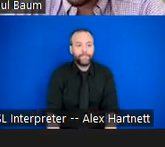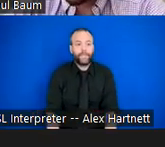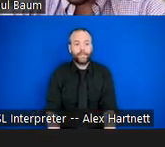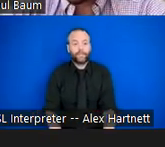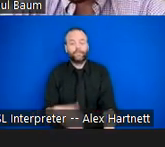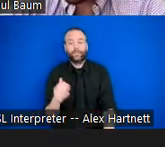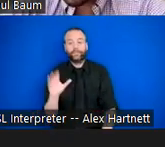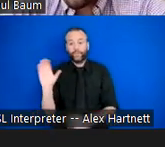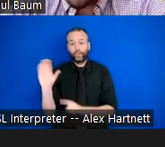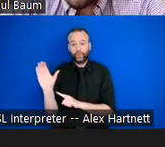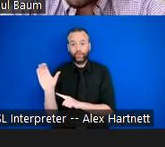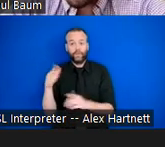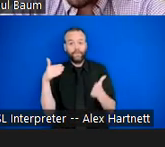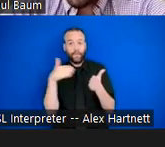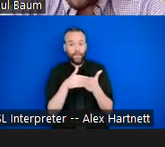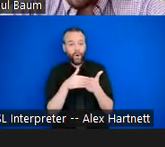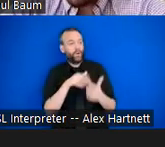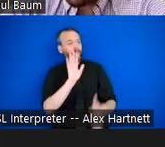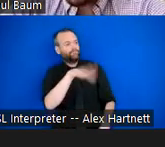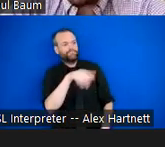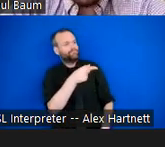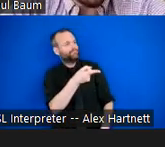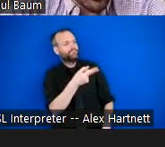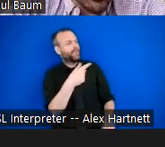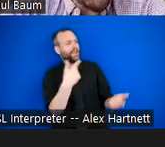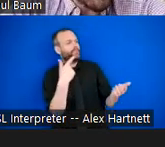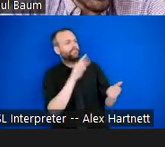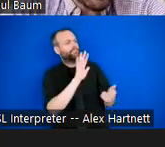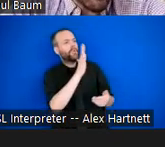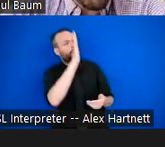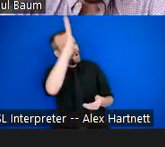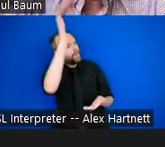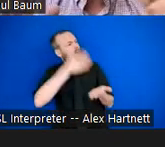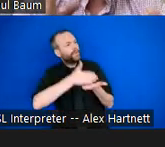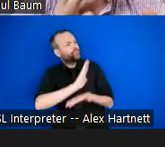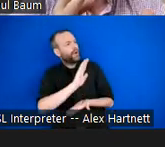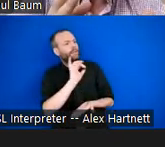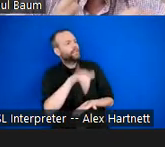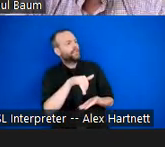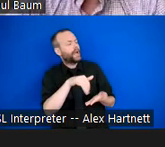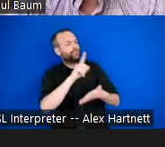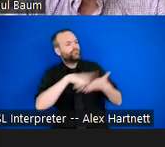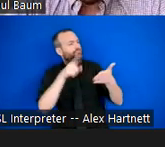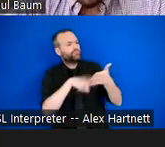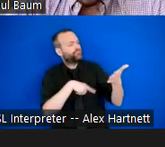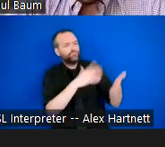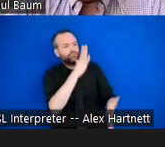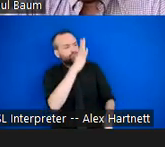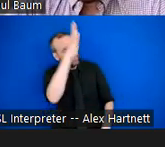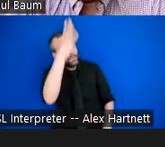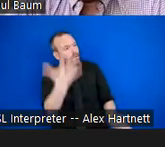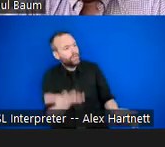we're talking about outing students, okay? Which if they do not have an accepting home, we talked about the suicide rates